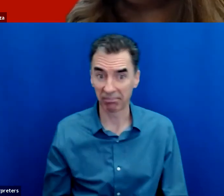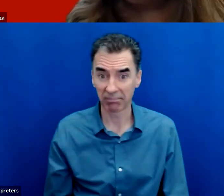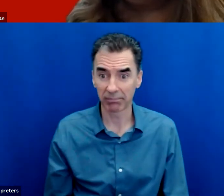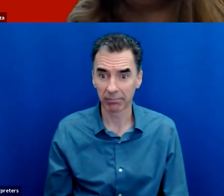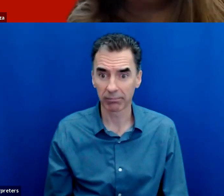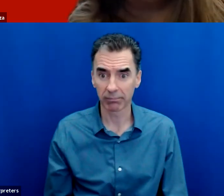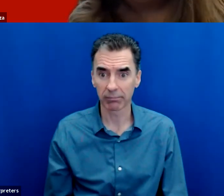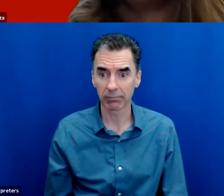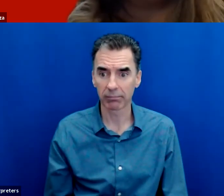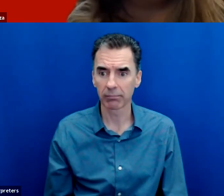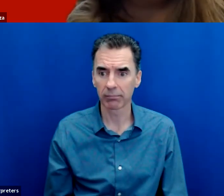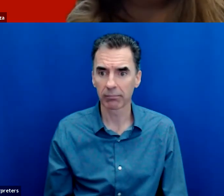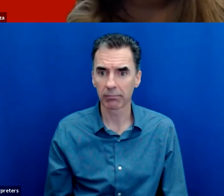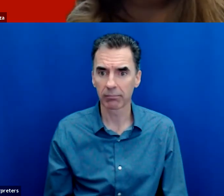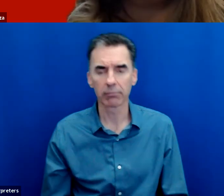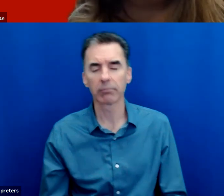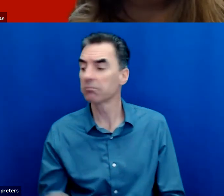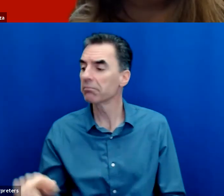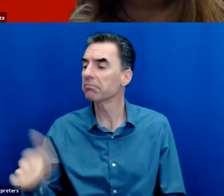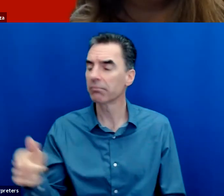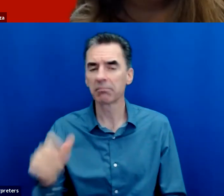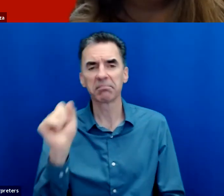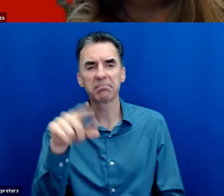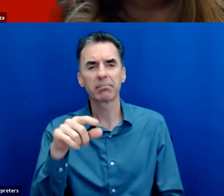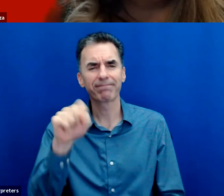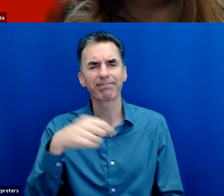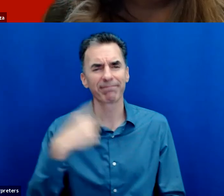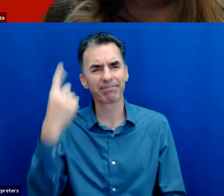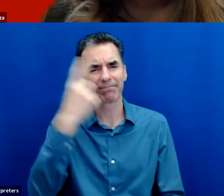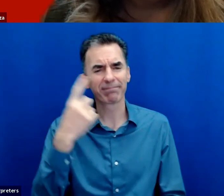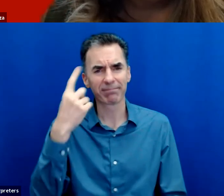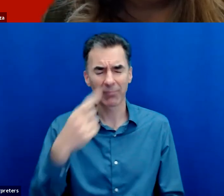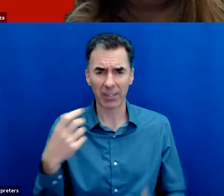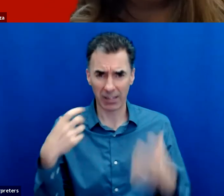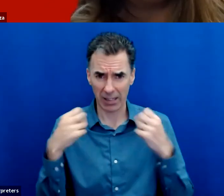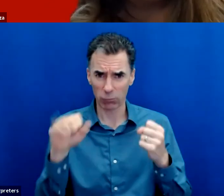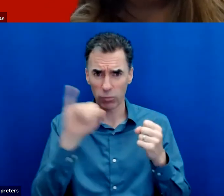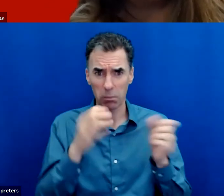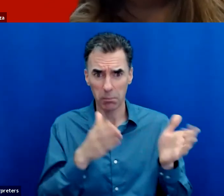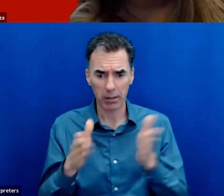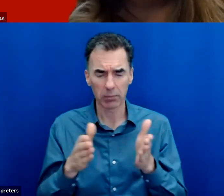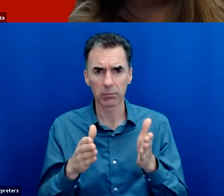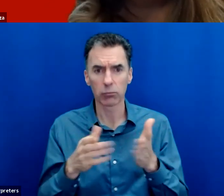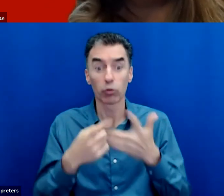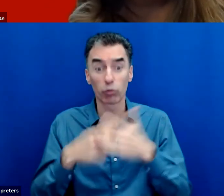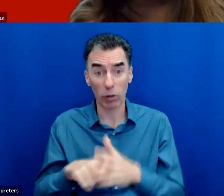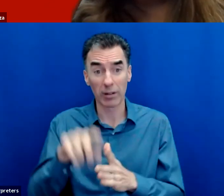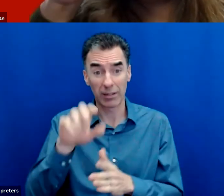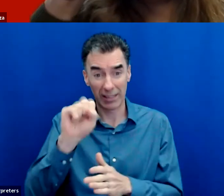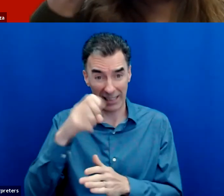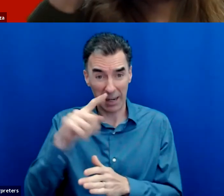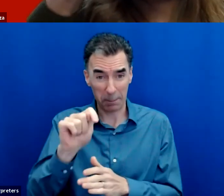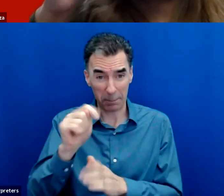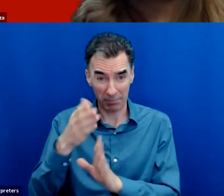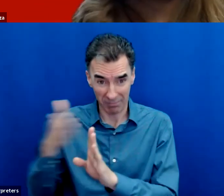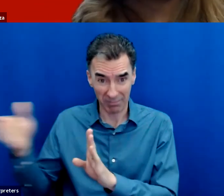Nalene? Hi, I was wondering, I know that our health insurance plans don't start until September, and some of